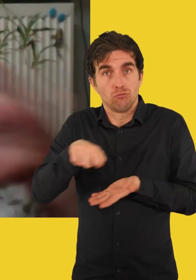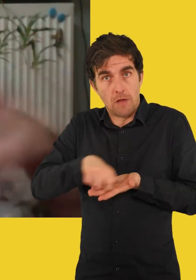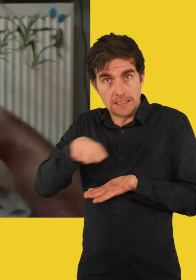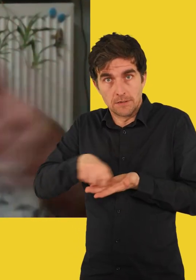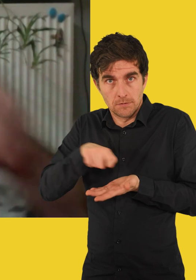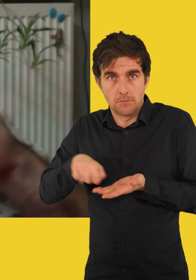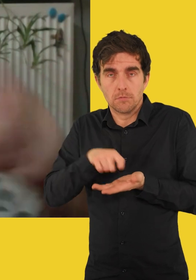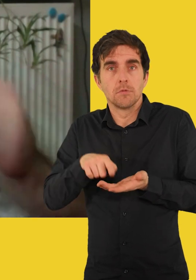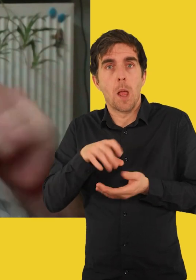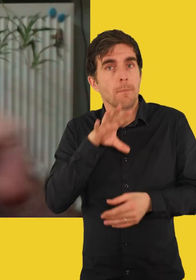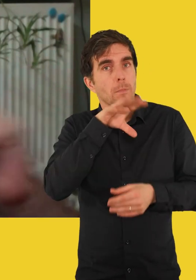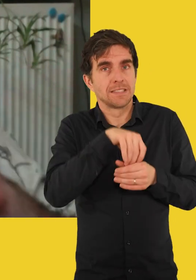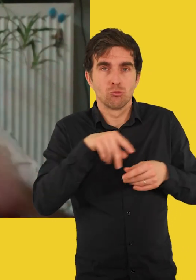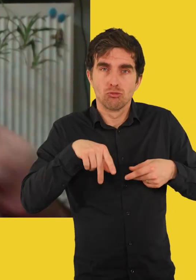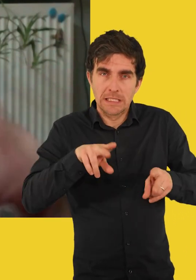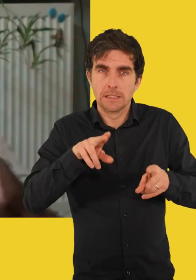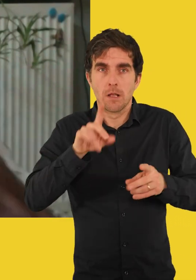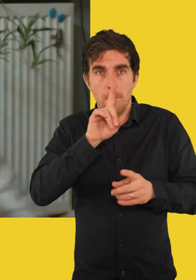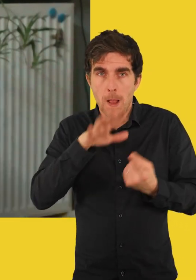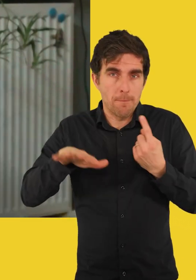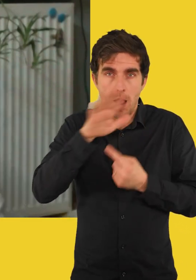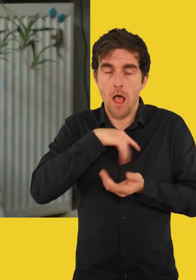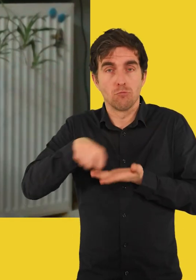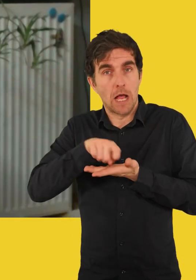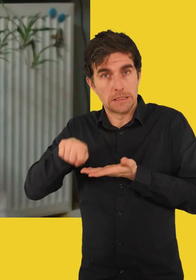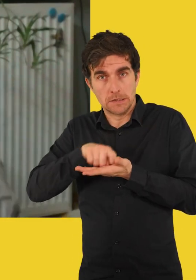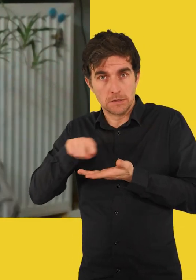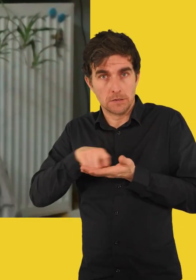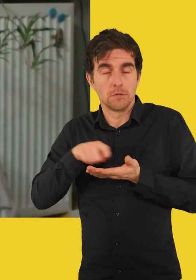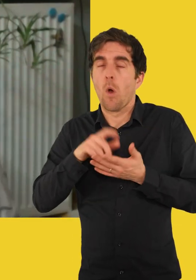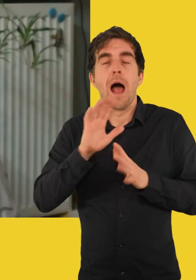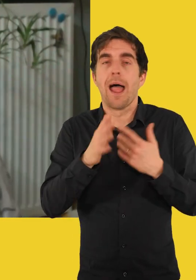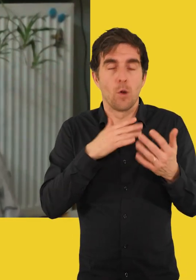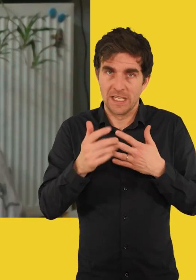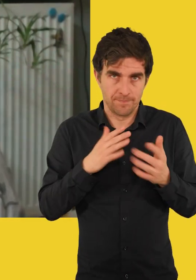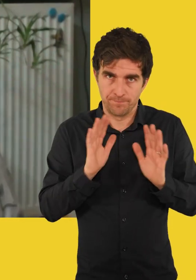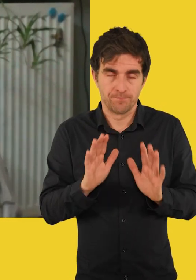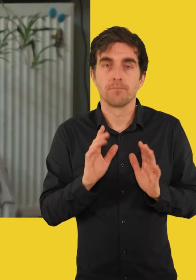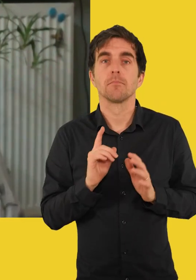writing this participatory street theatre for people to be involved in. And